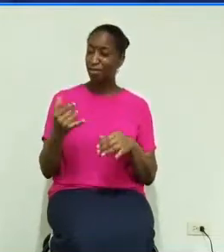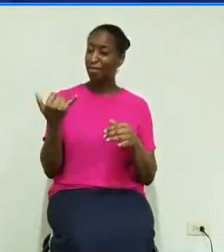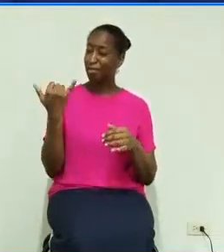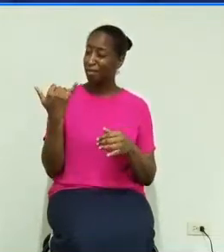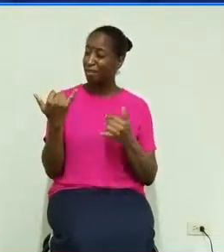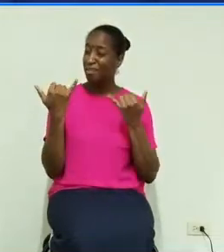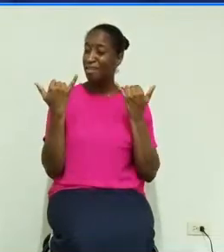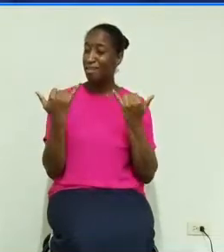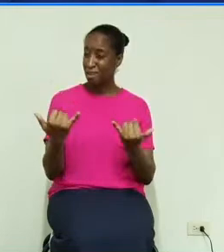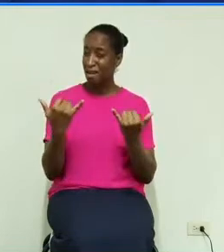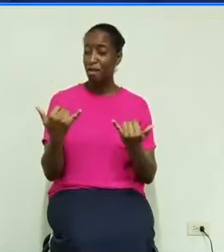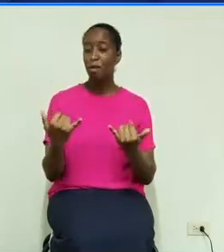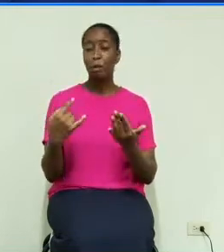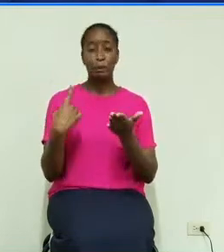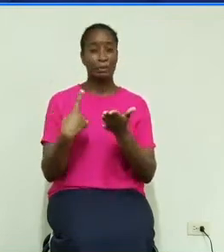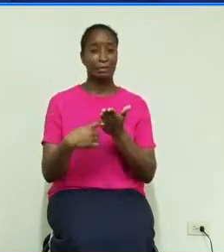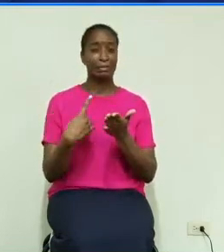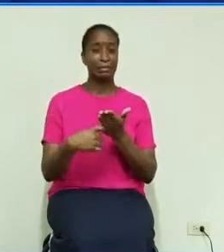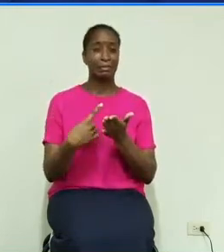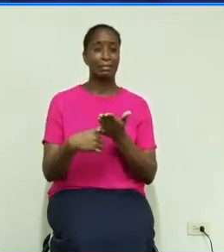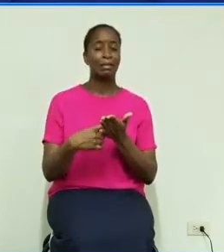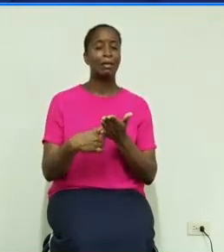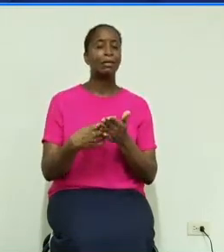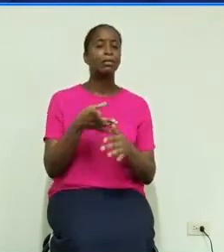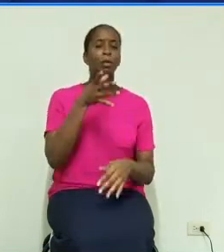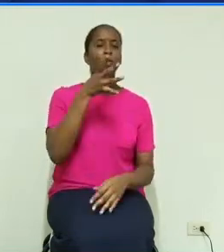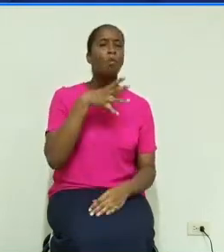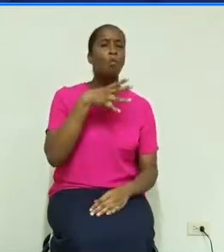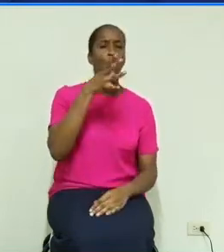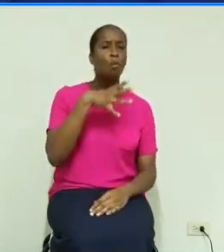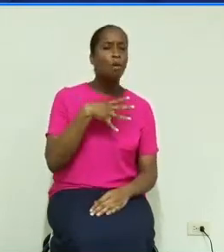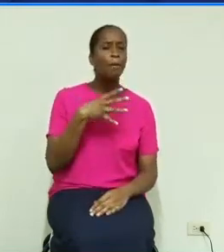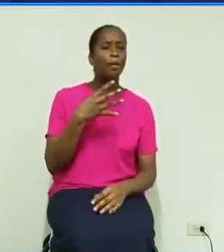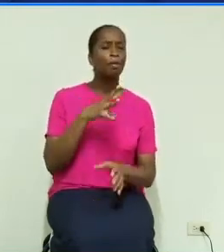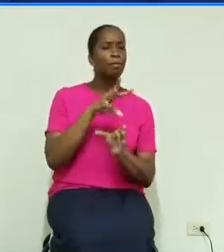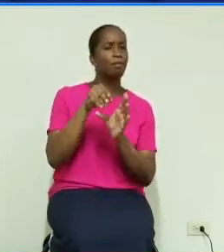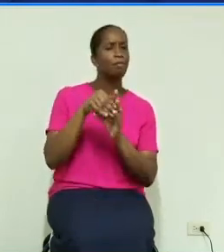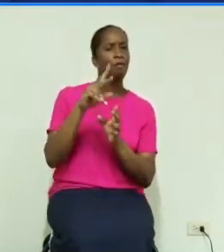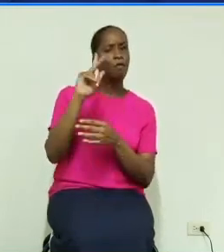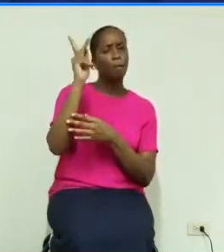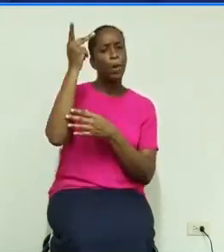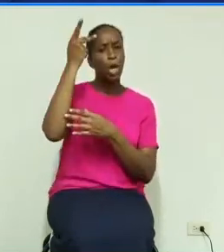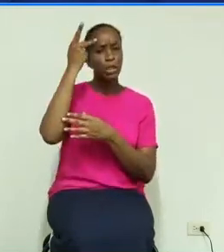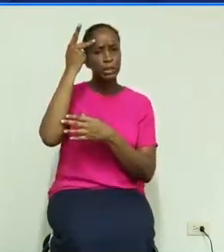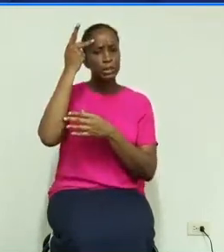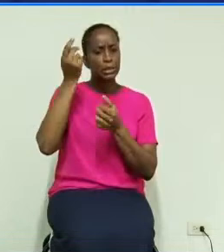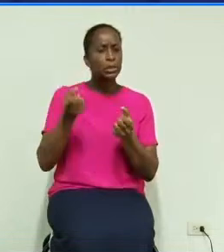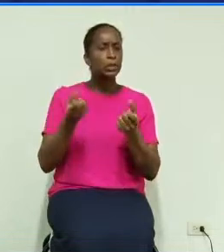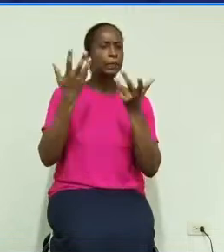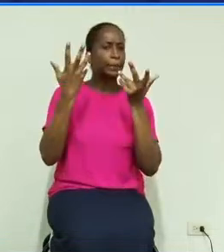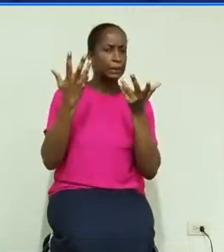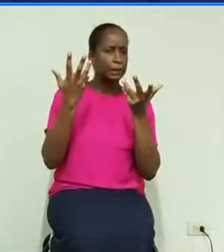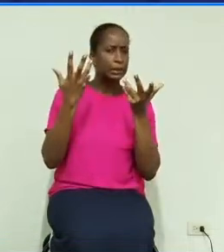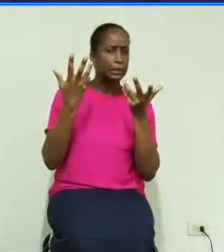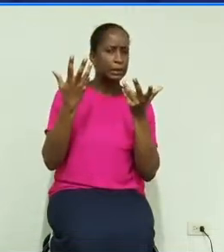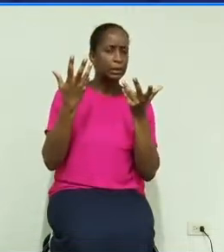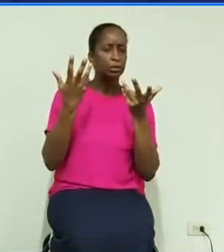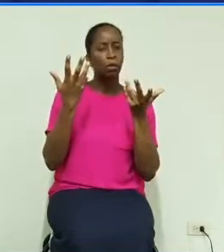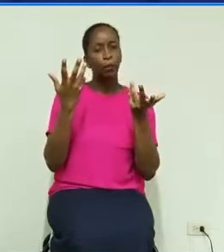think it is easier to adopt in Senate than it is in the lower house, depending on how we choose to constitute